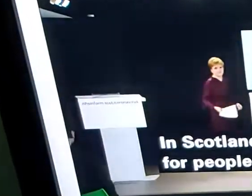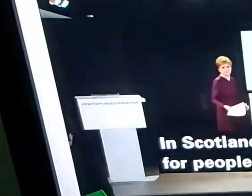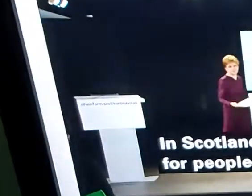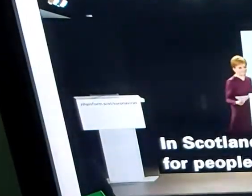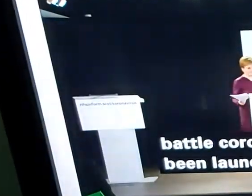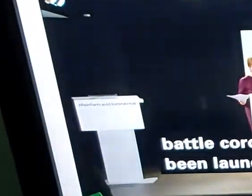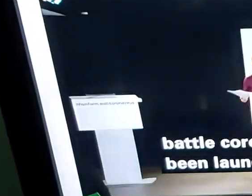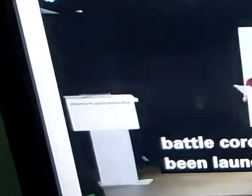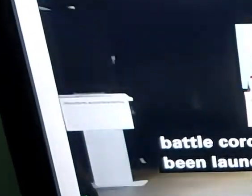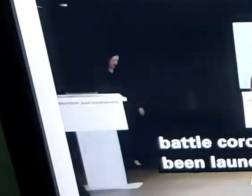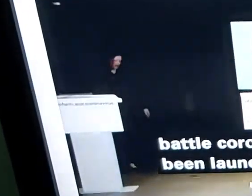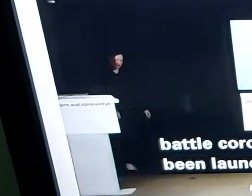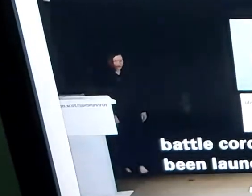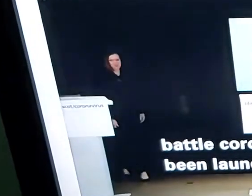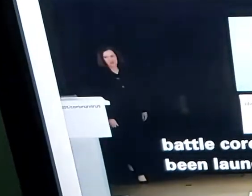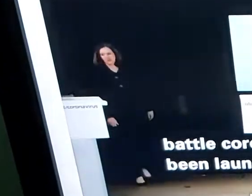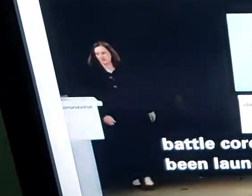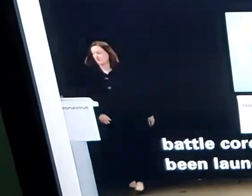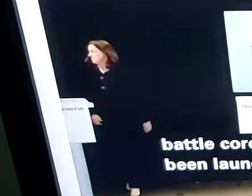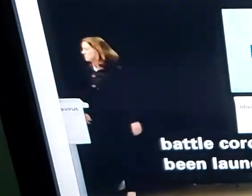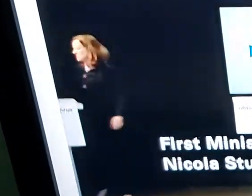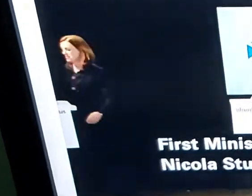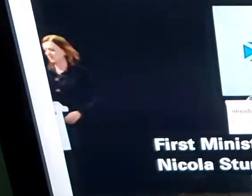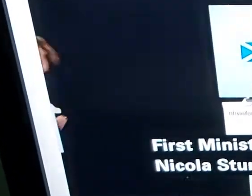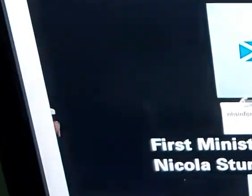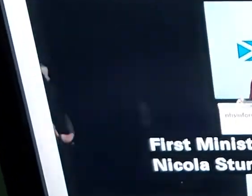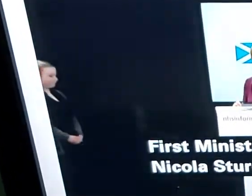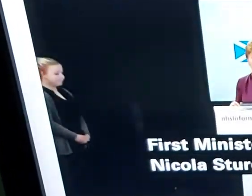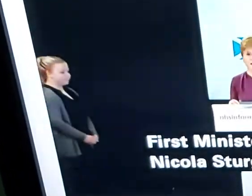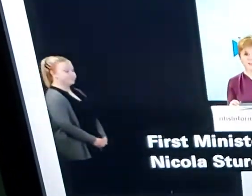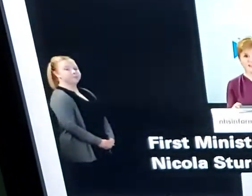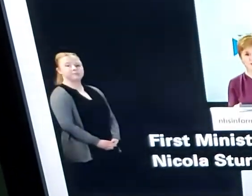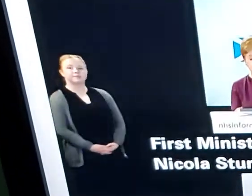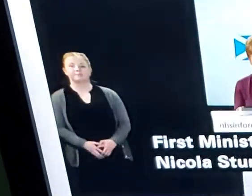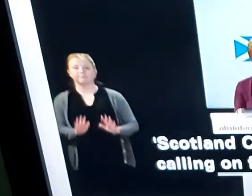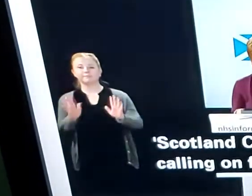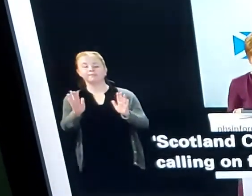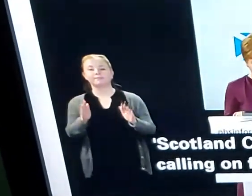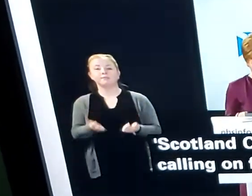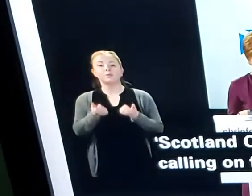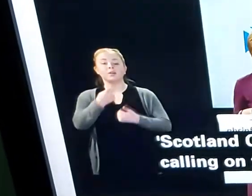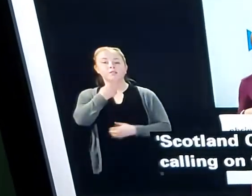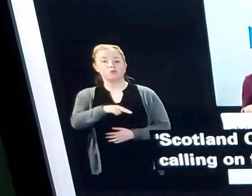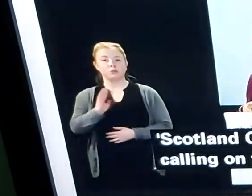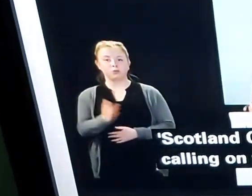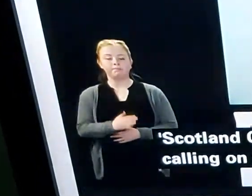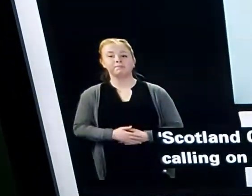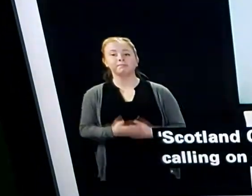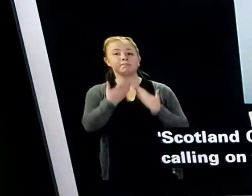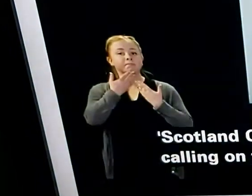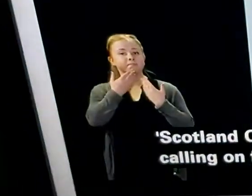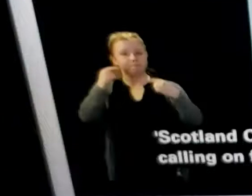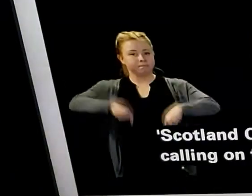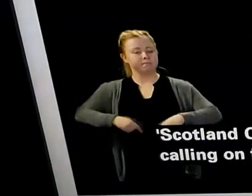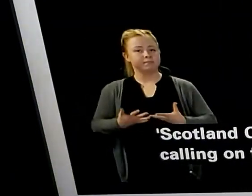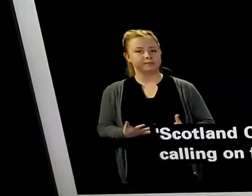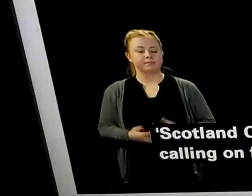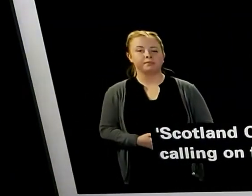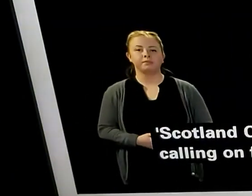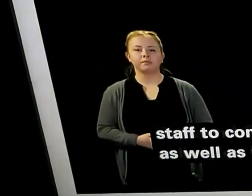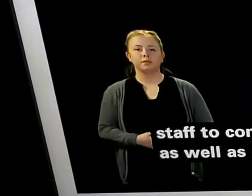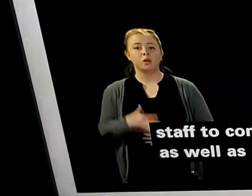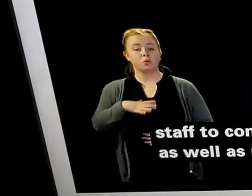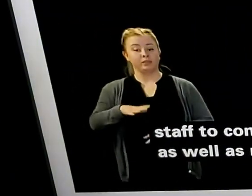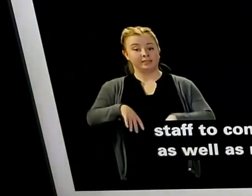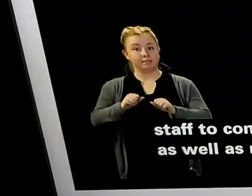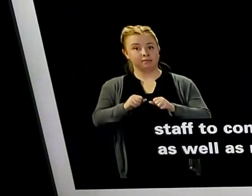Minister, Nicola Sturgeon, announced Scotland Cares yesterday, calling on former health and care staff to come forward, as well as members of the